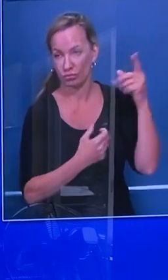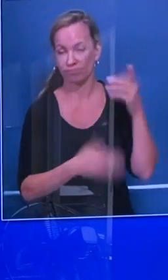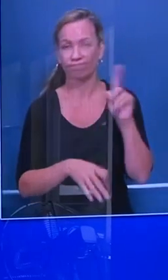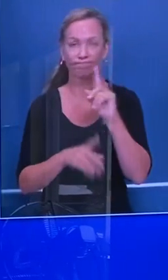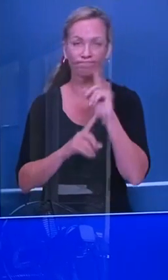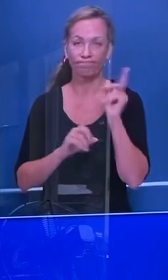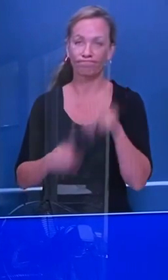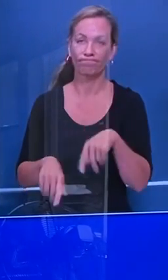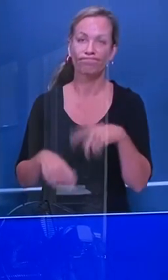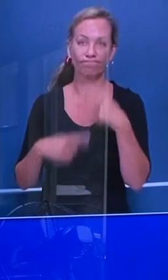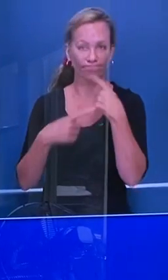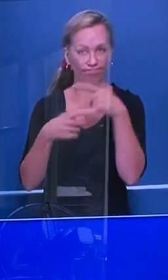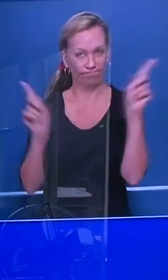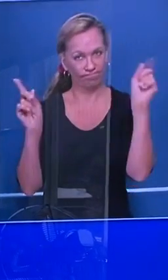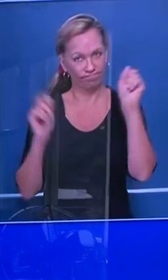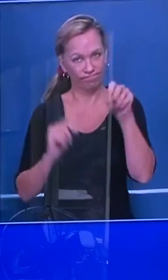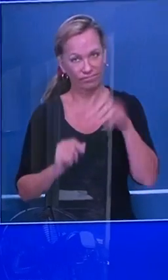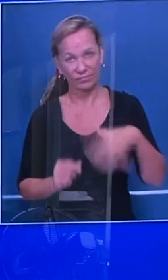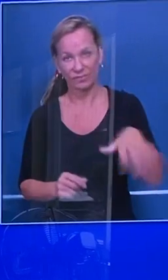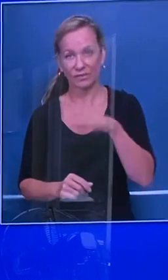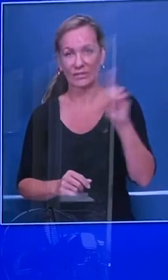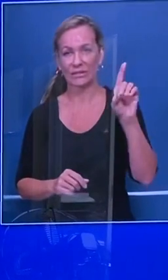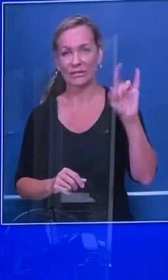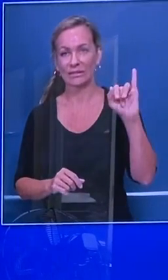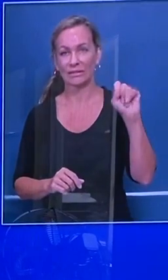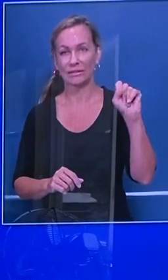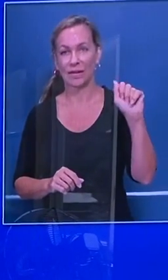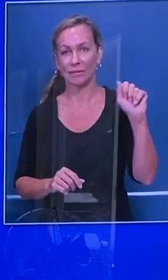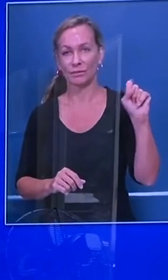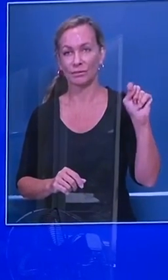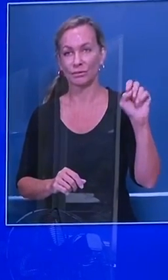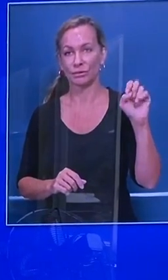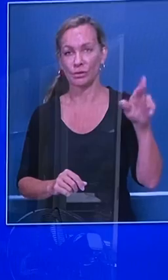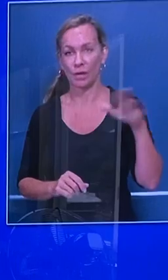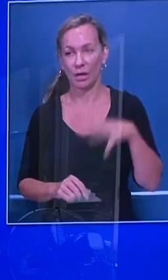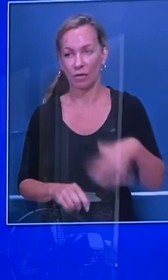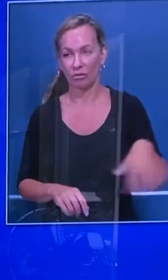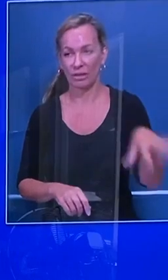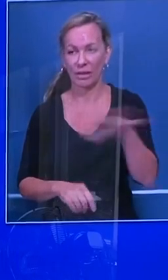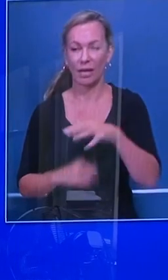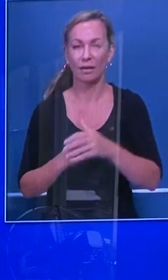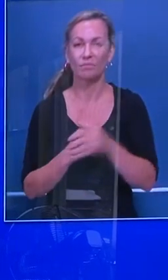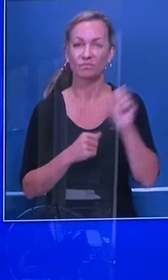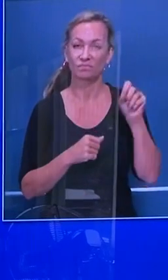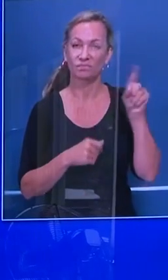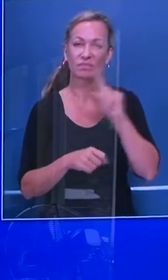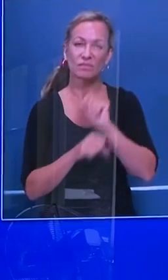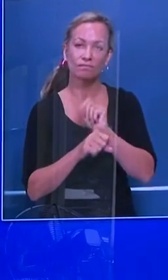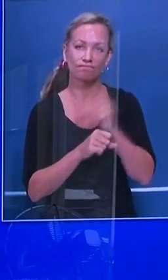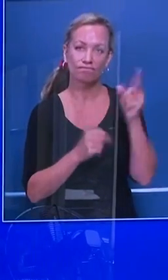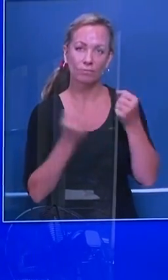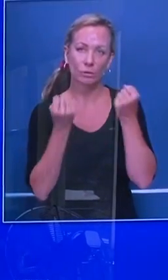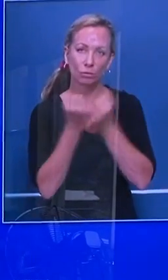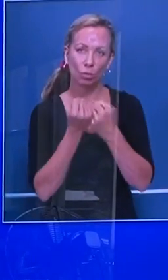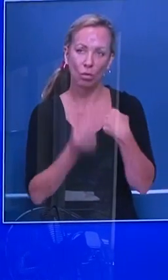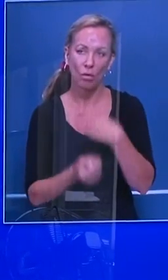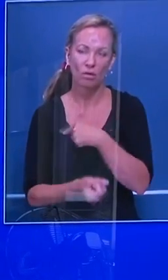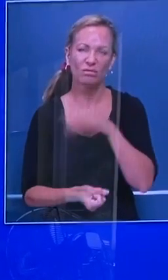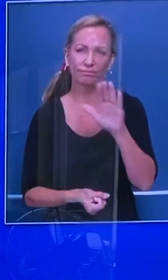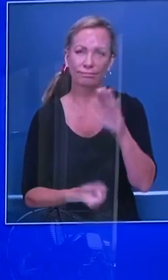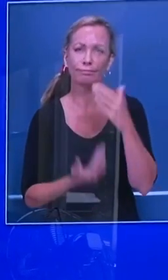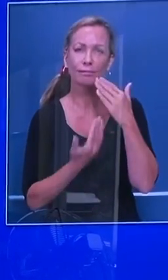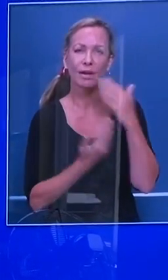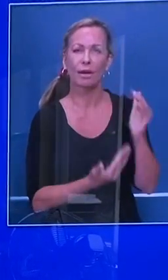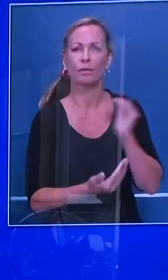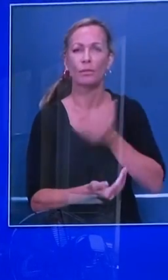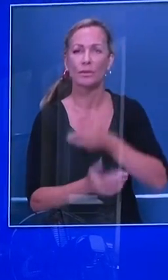had anticipated he would be supportive, and indeed he was supported. That declaration included some